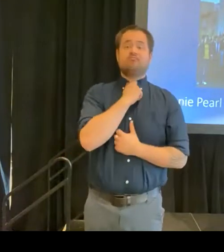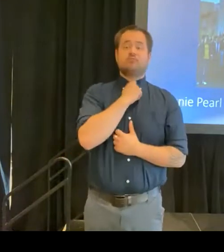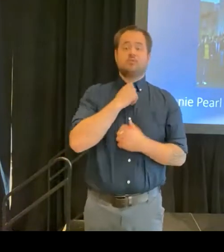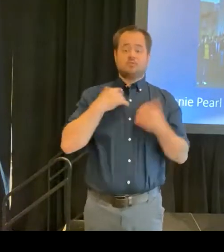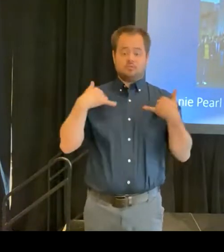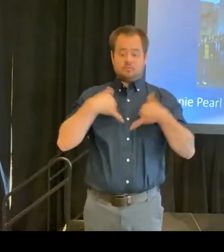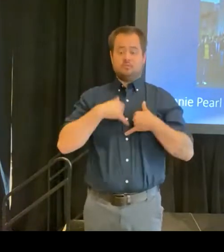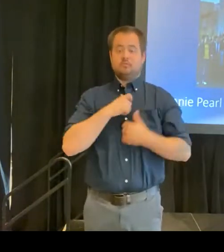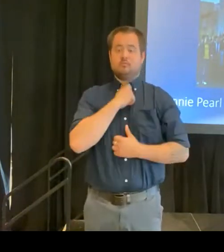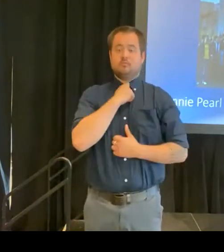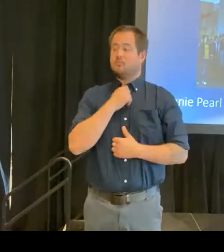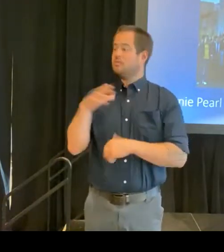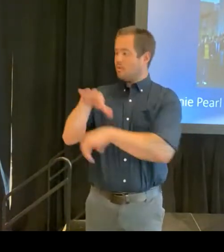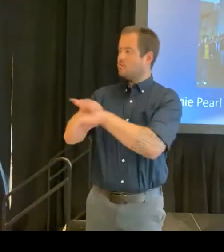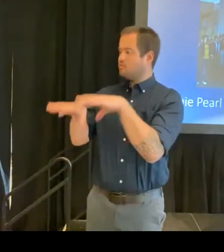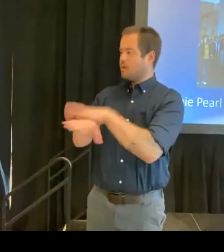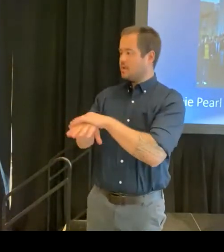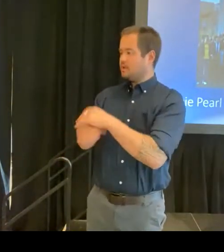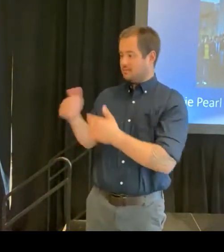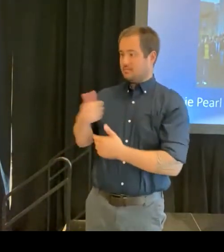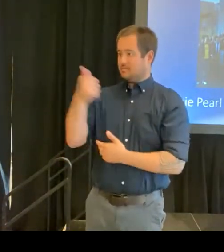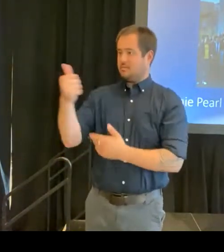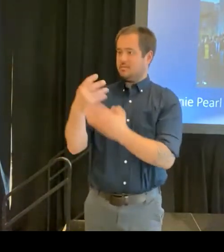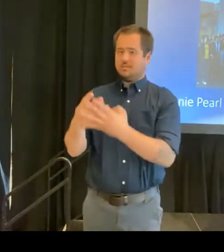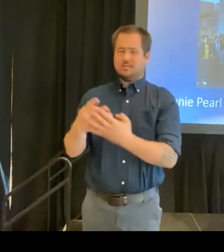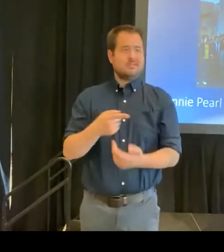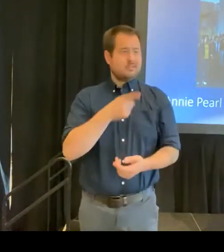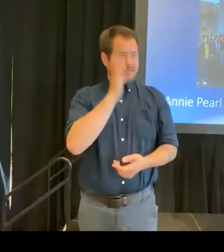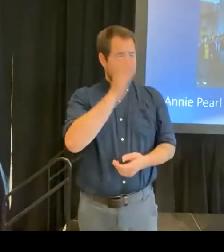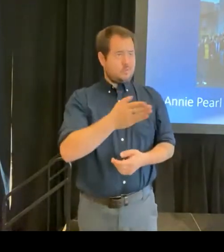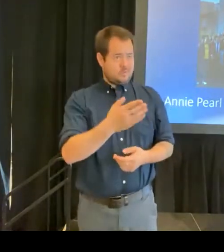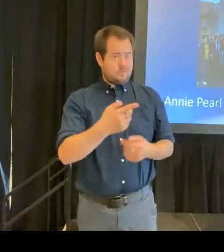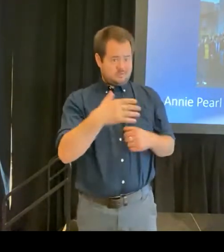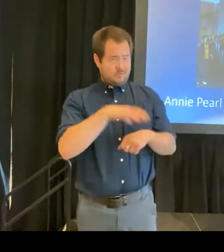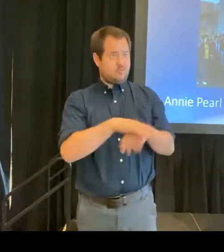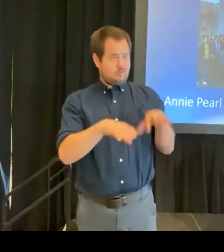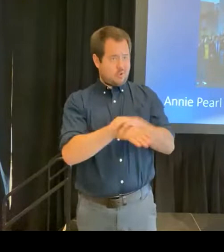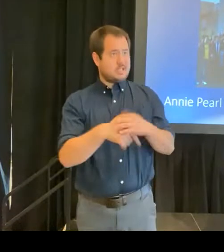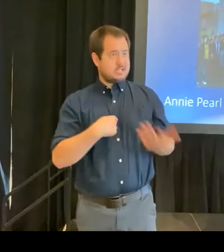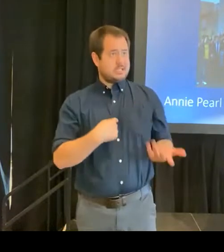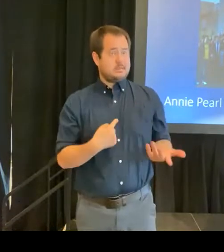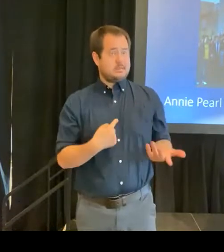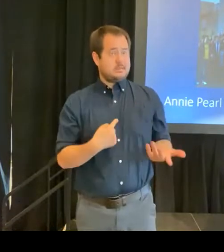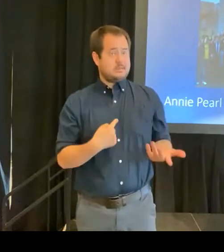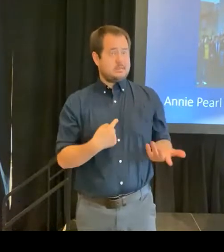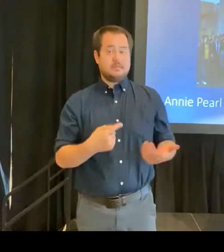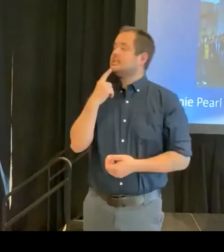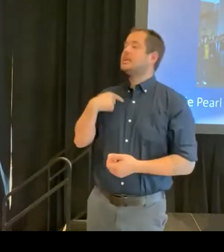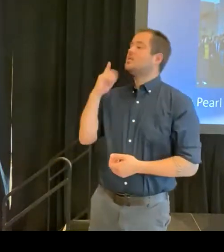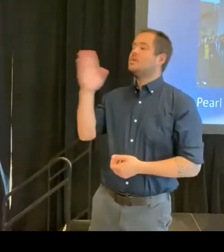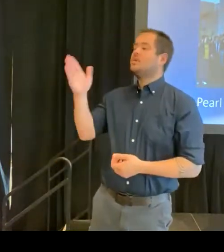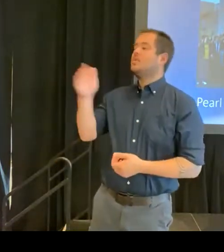went to arrest him, Johnny said, "You gonna arrest me?" And Bull Collins said, "Arrest all the